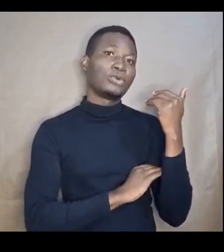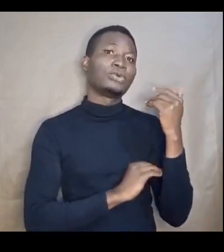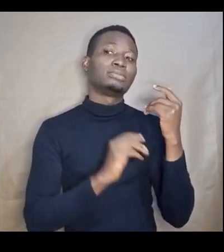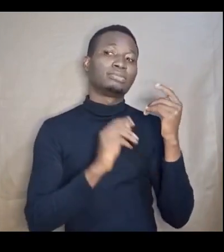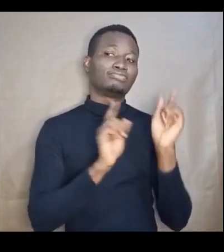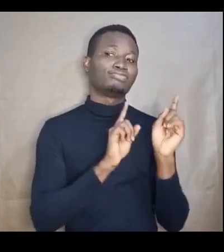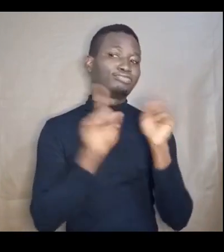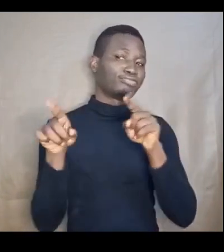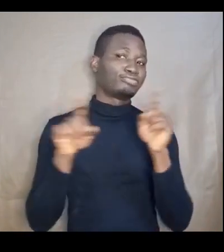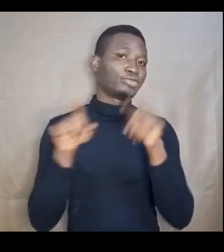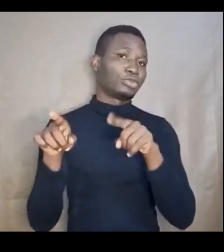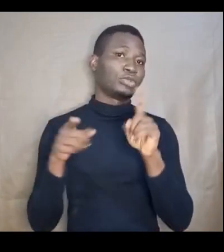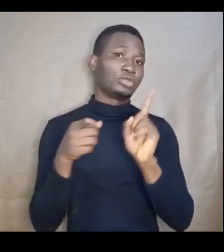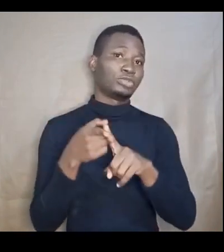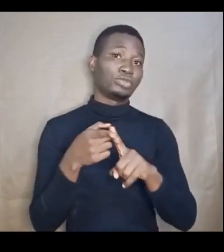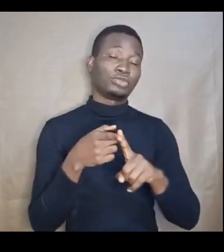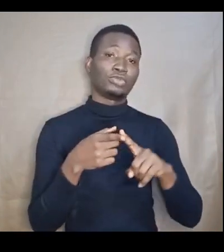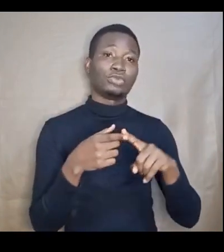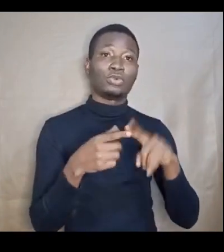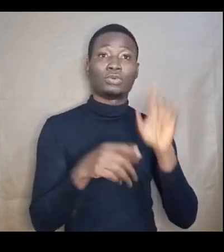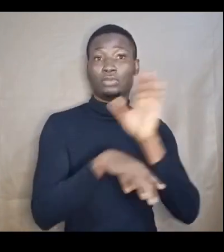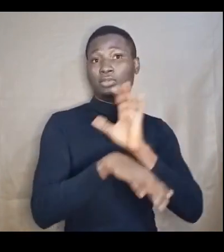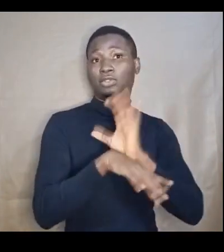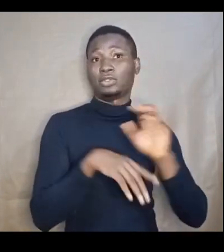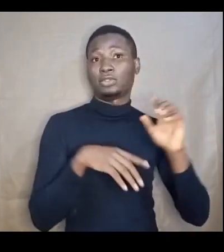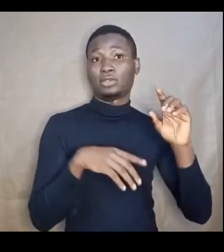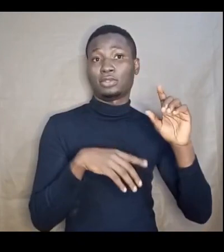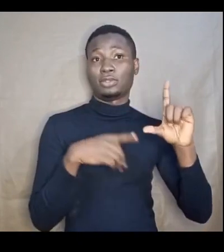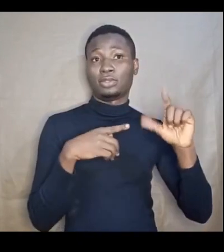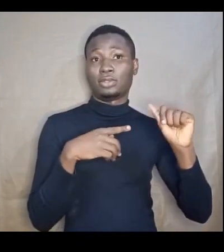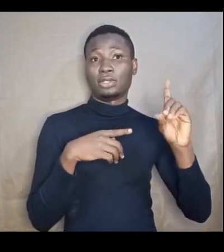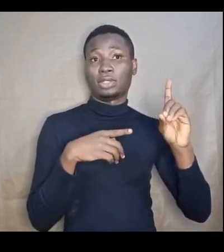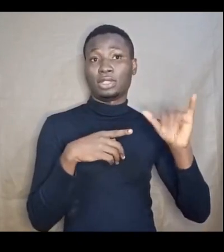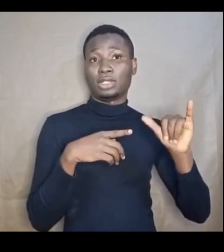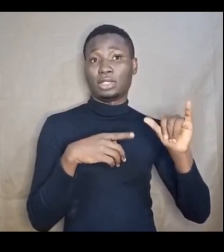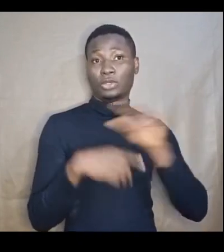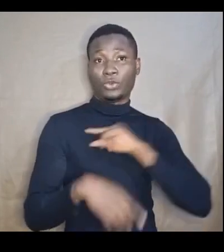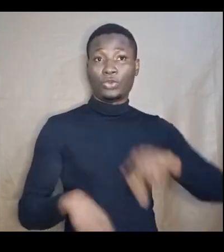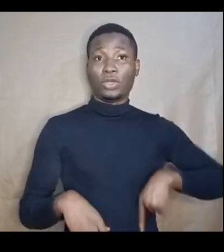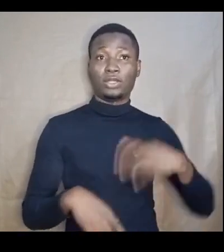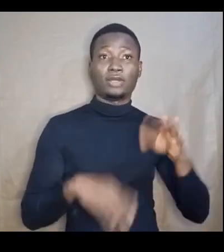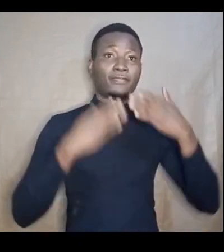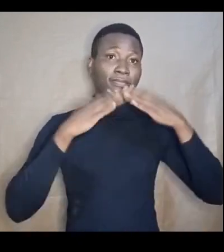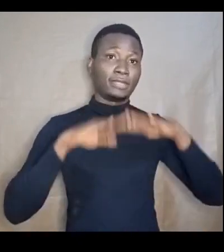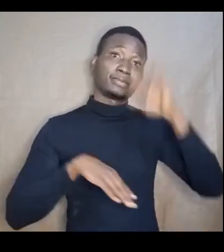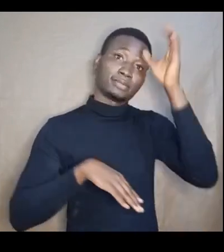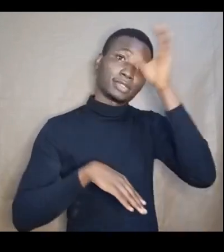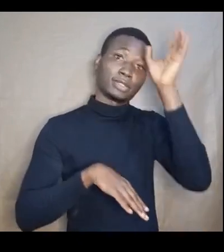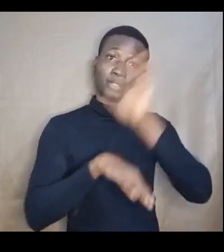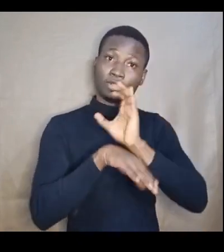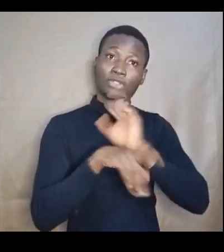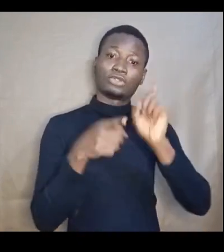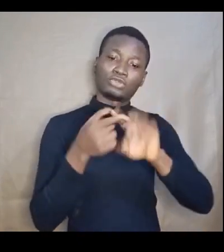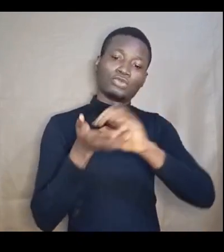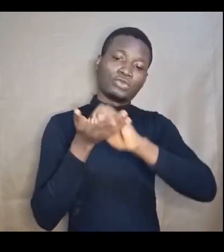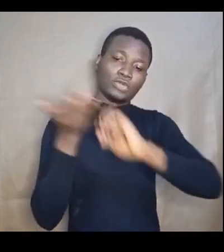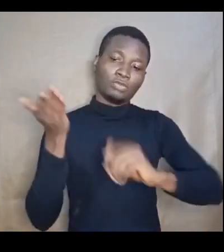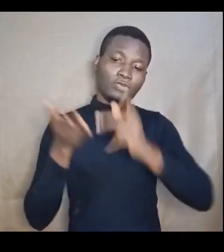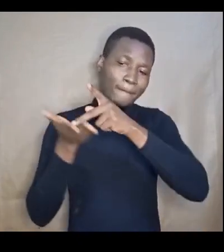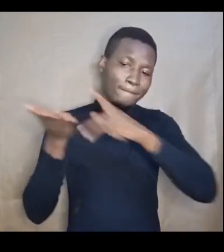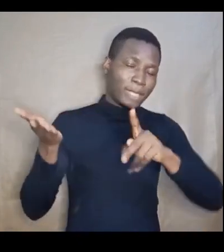to Lady Queen of Peace Catholic Church also to take out the portion of the